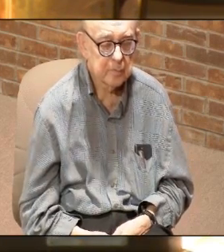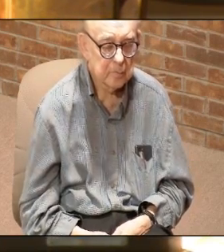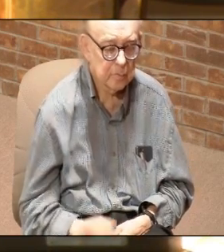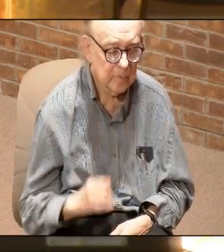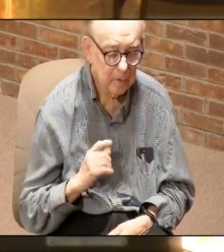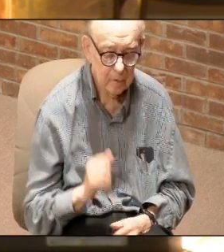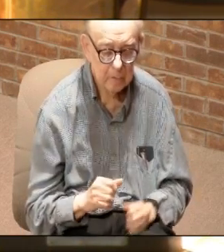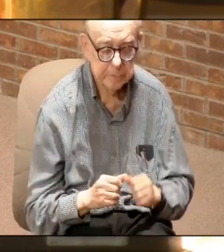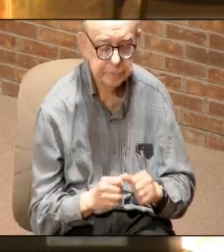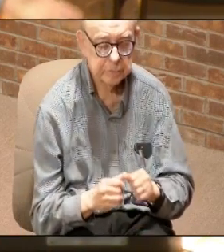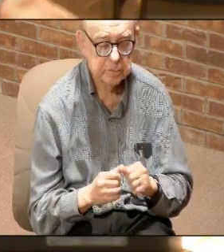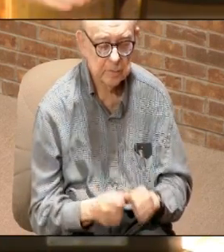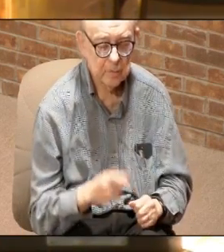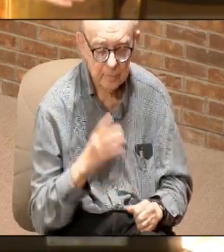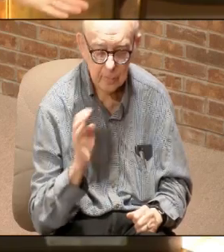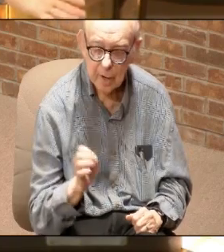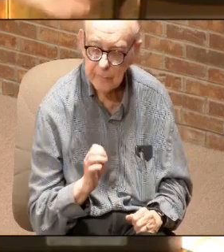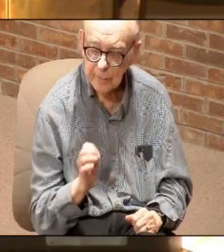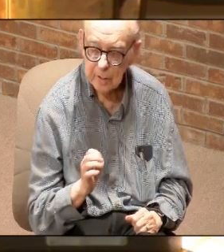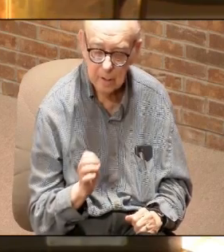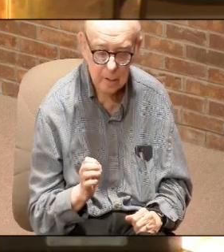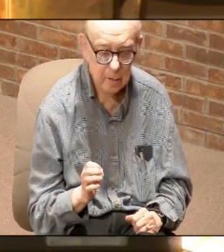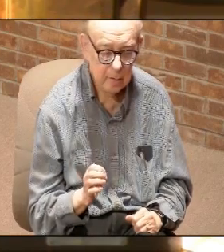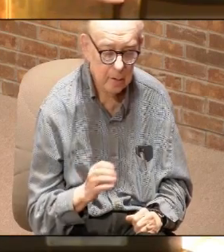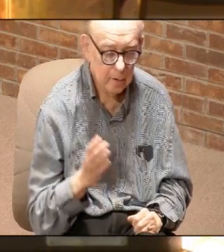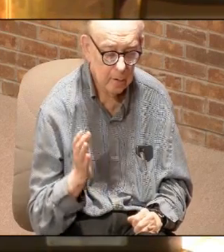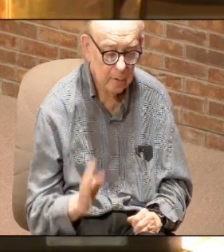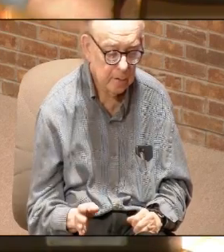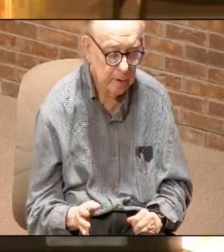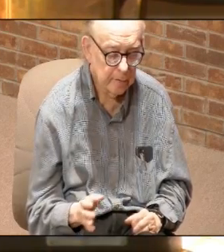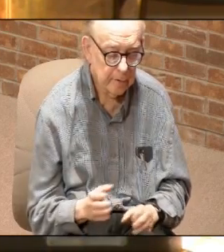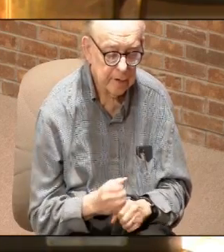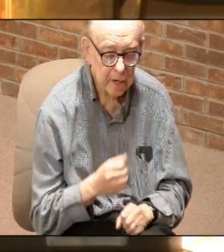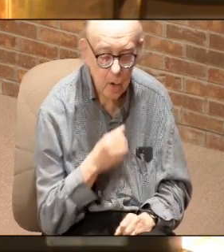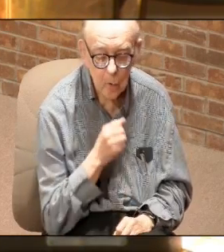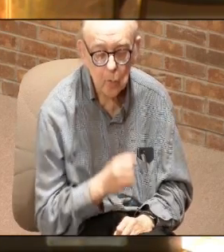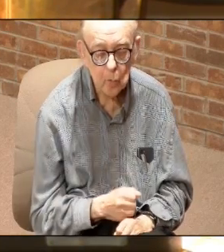We're going to continue forever. And it'll never get old.